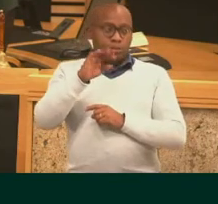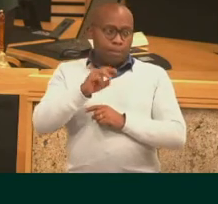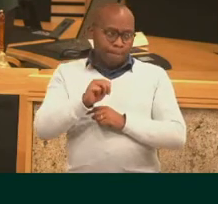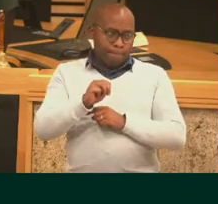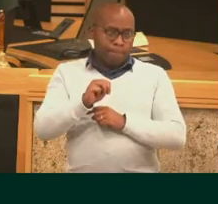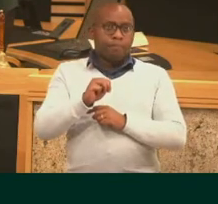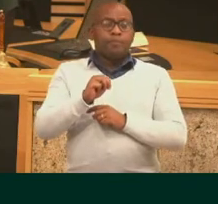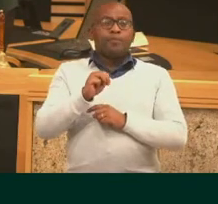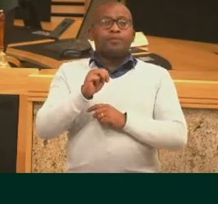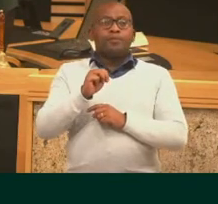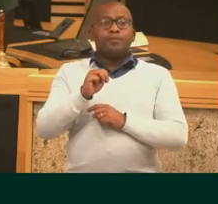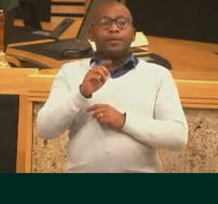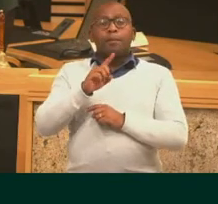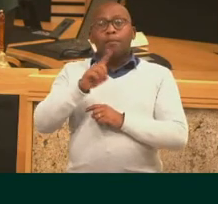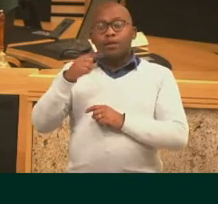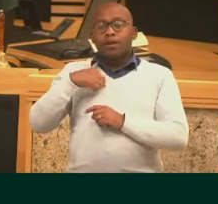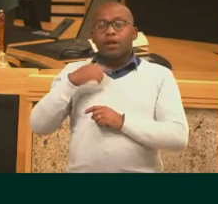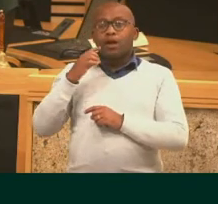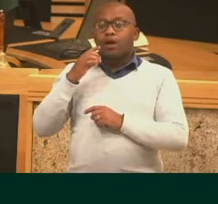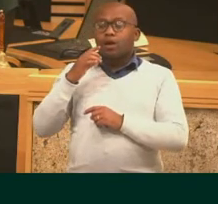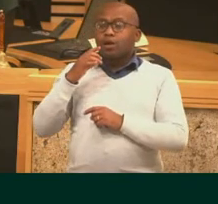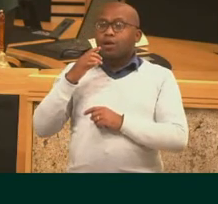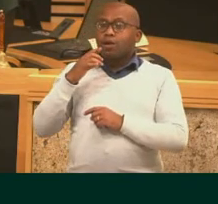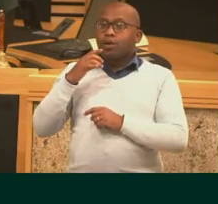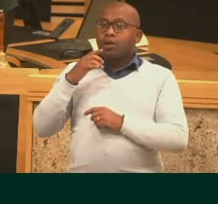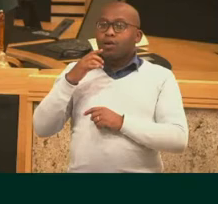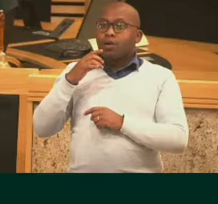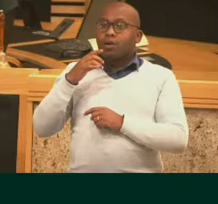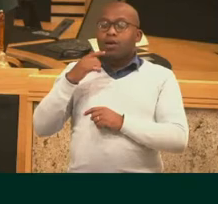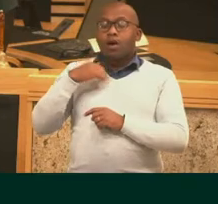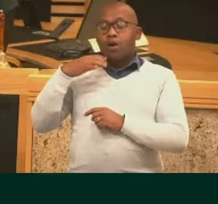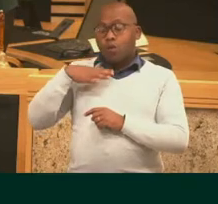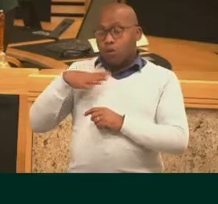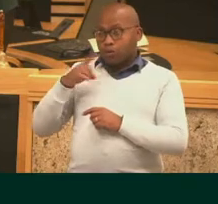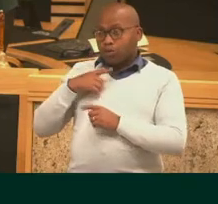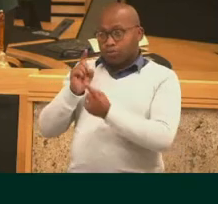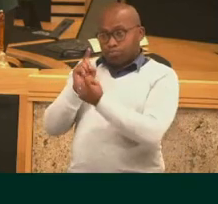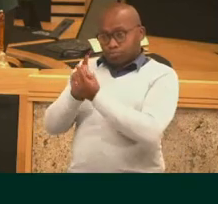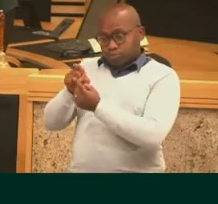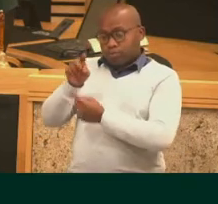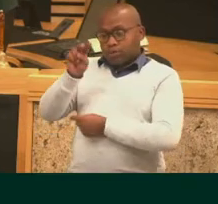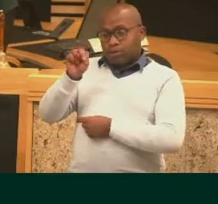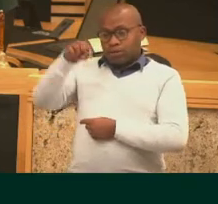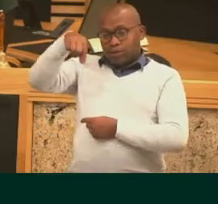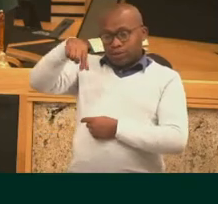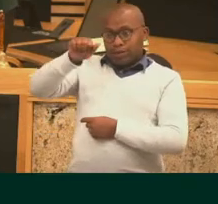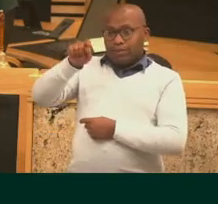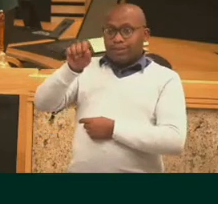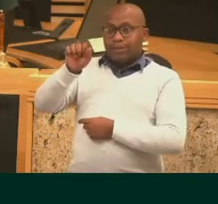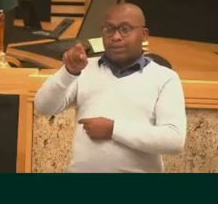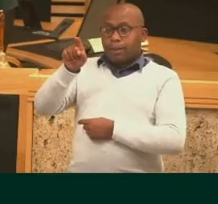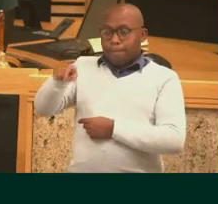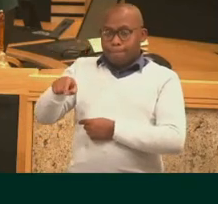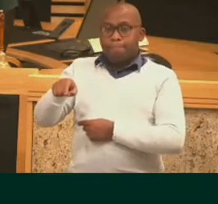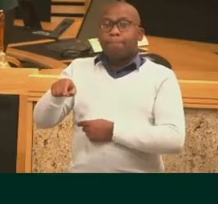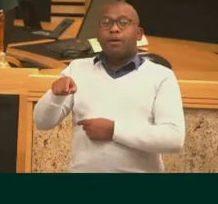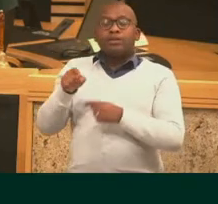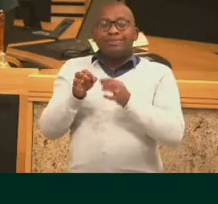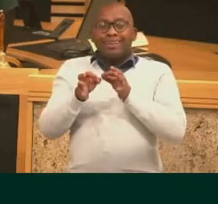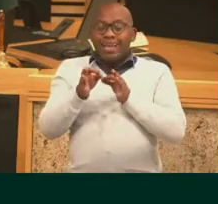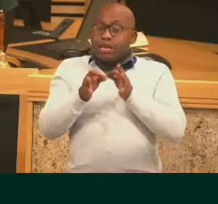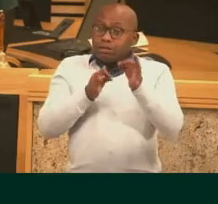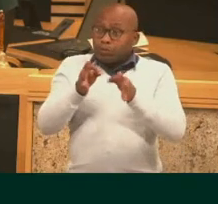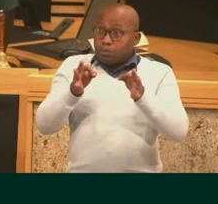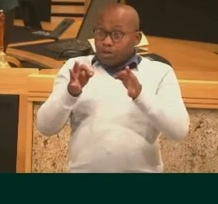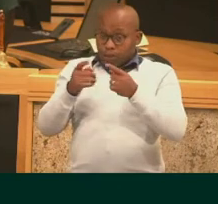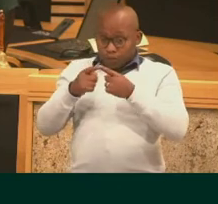concerns but I would also want to take honorable n to take perhaps this house through on the progress that